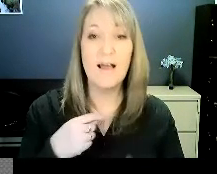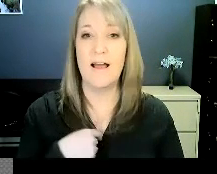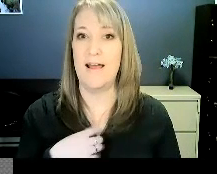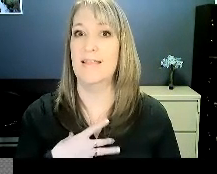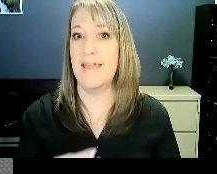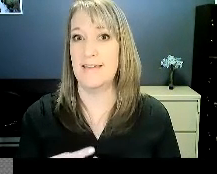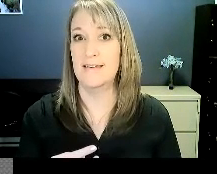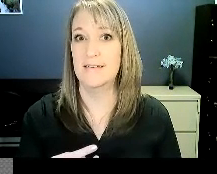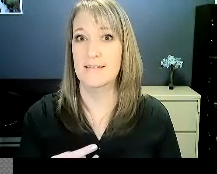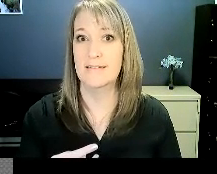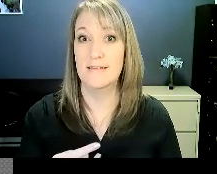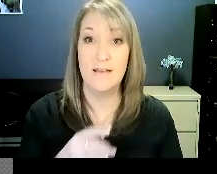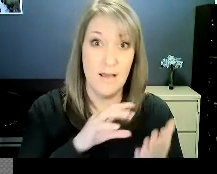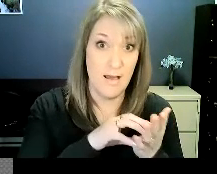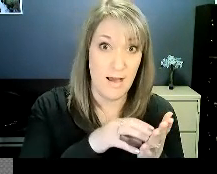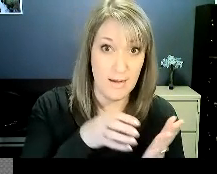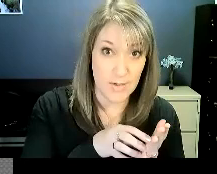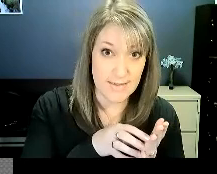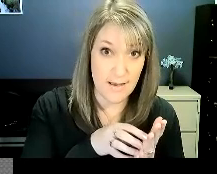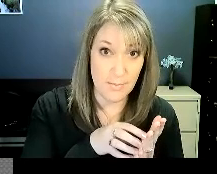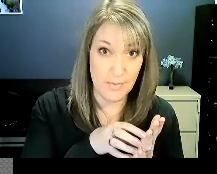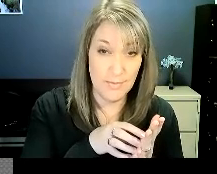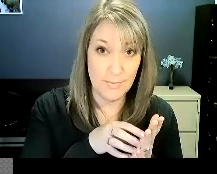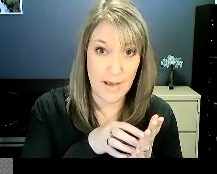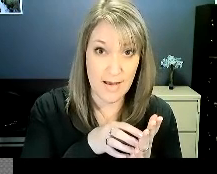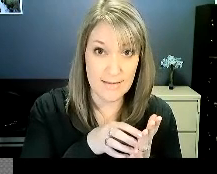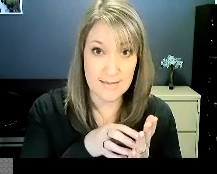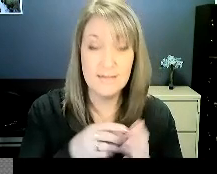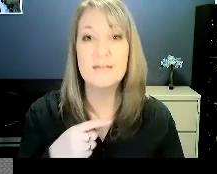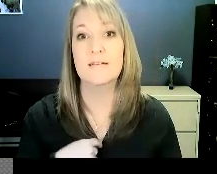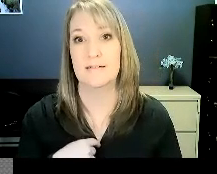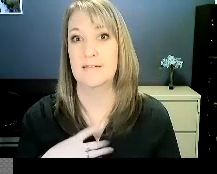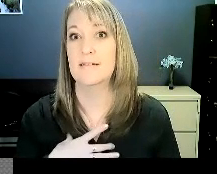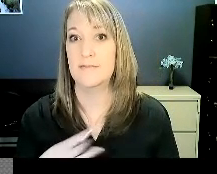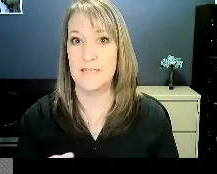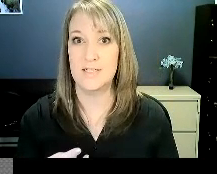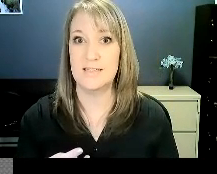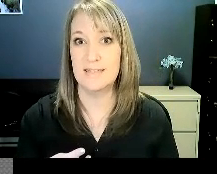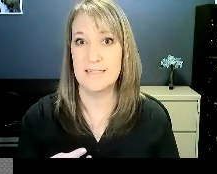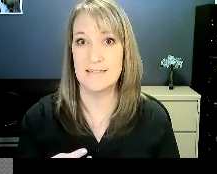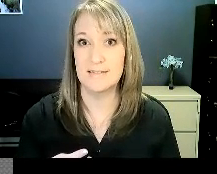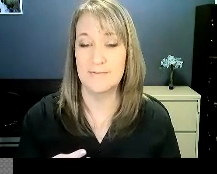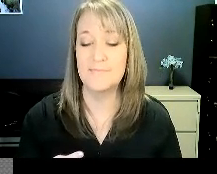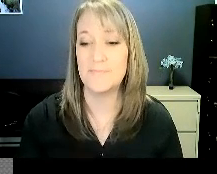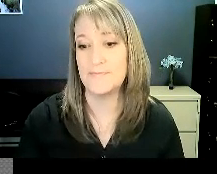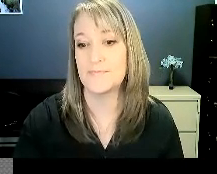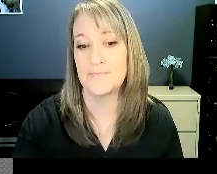Cookies, I like. Eyebrows up, pause, finish the